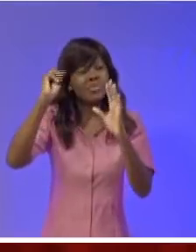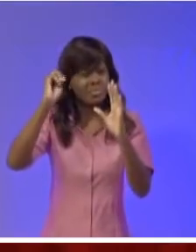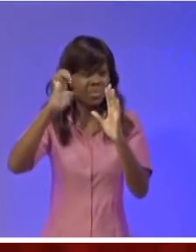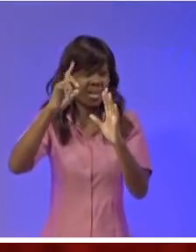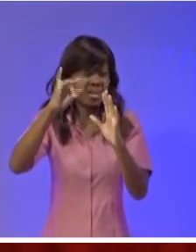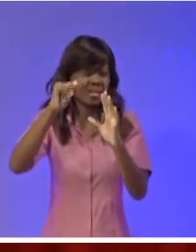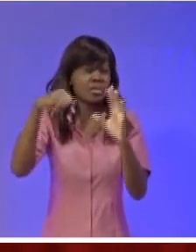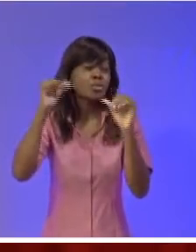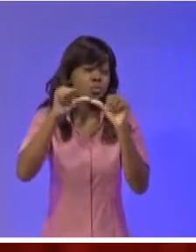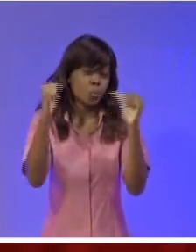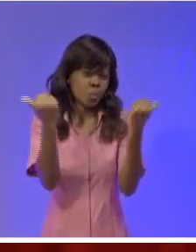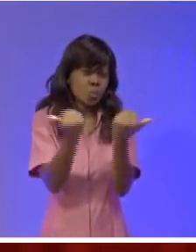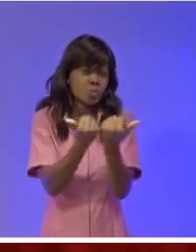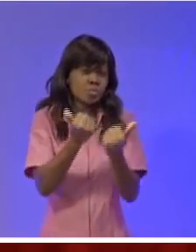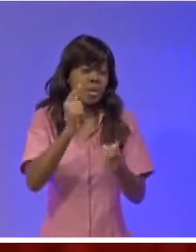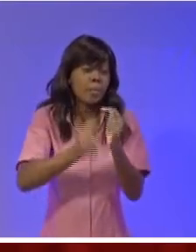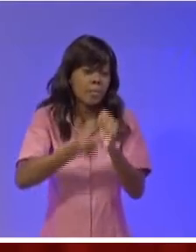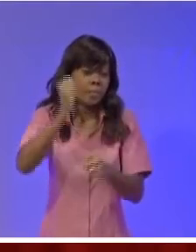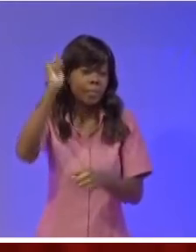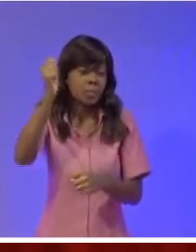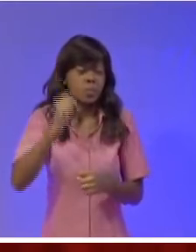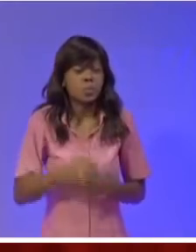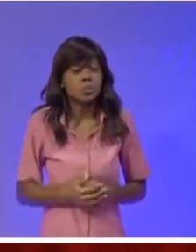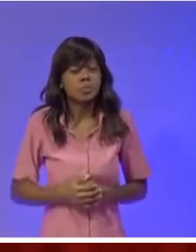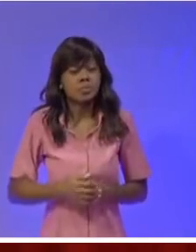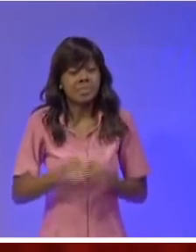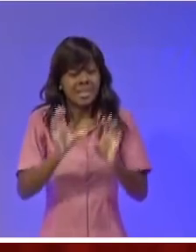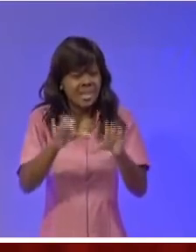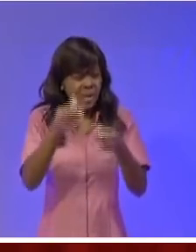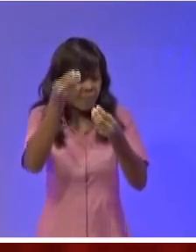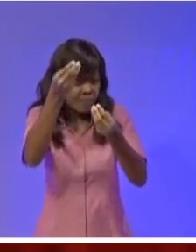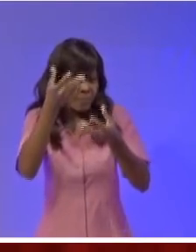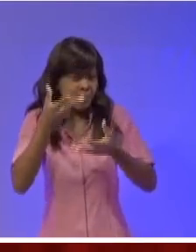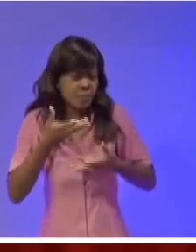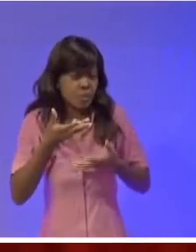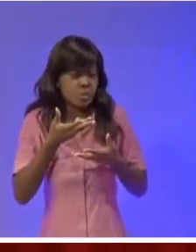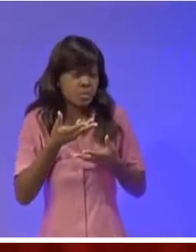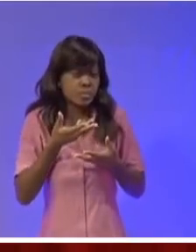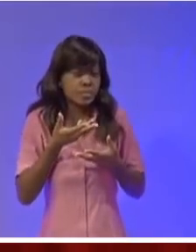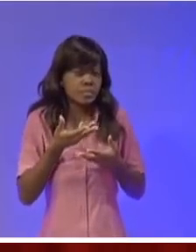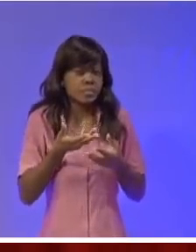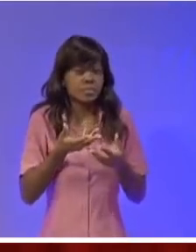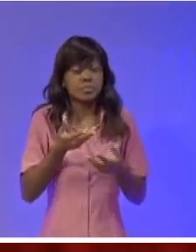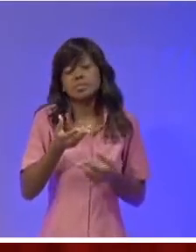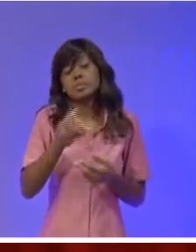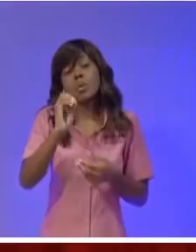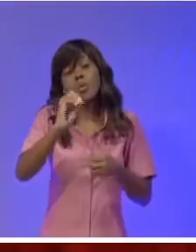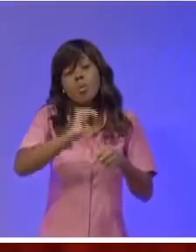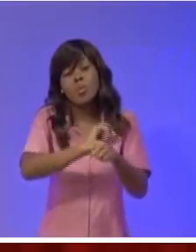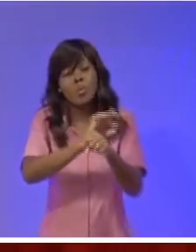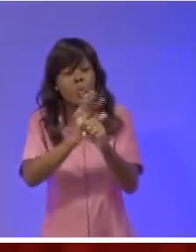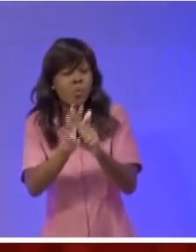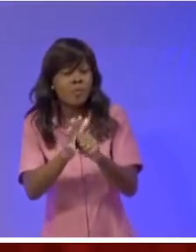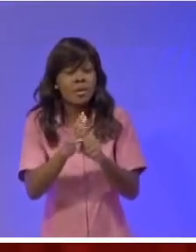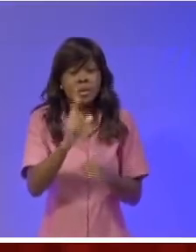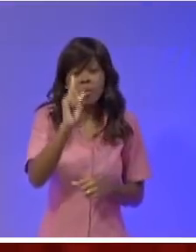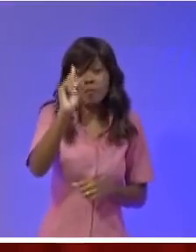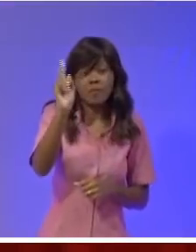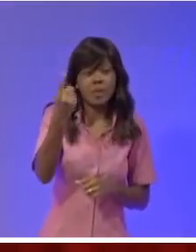you provide an update on Omicron patient 0, both health and legal status?